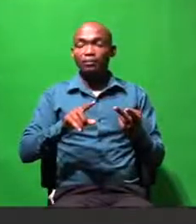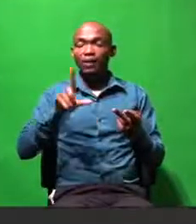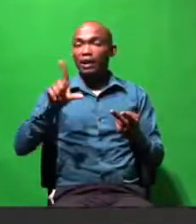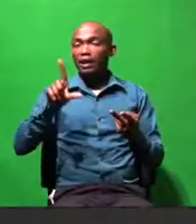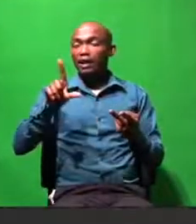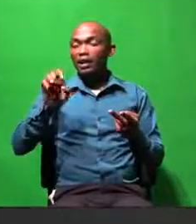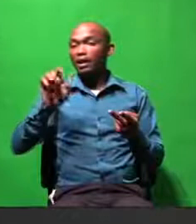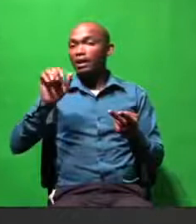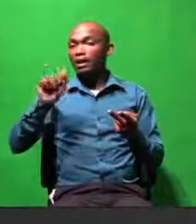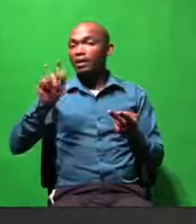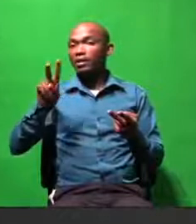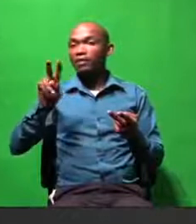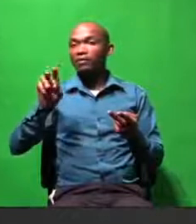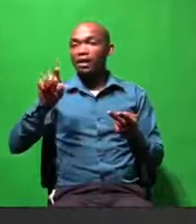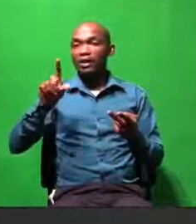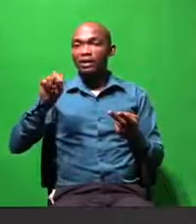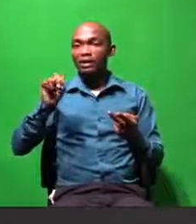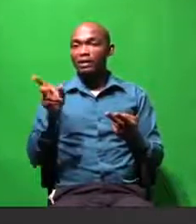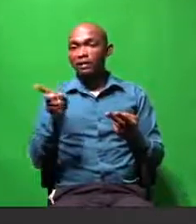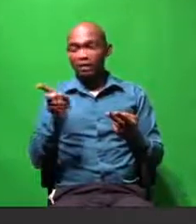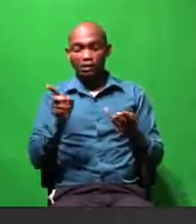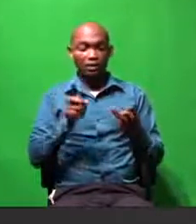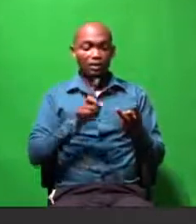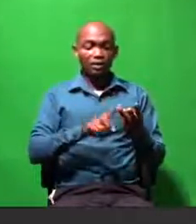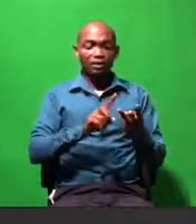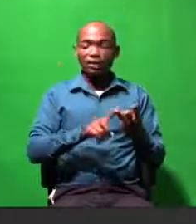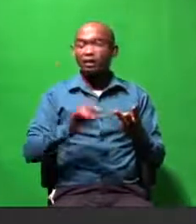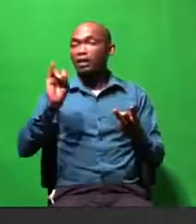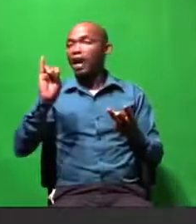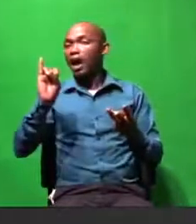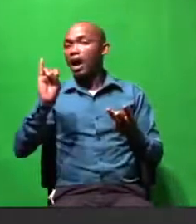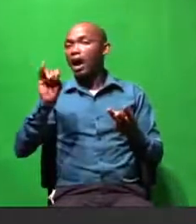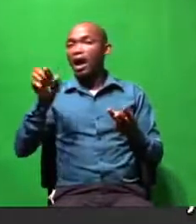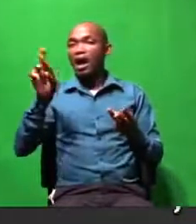surveying. Third one is a compass